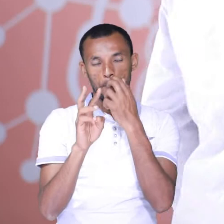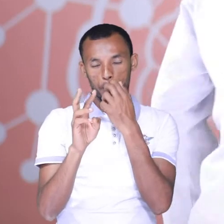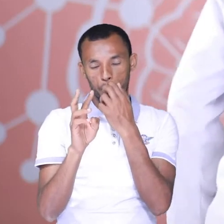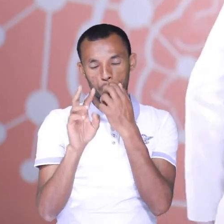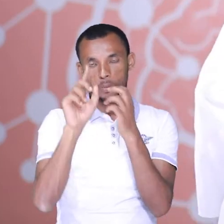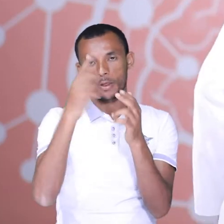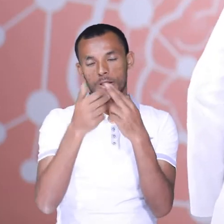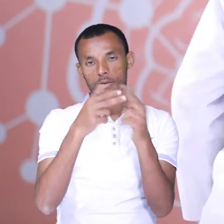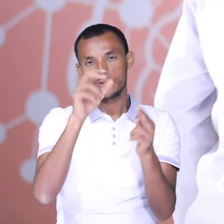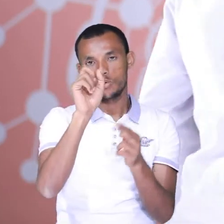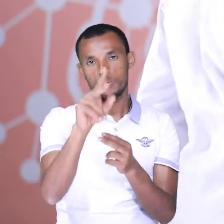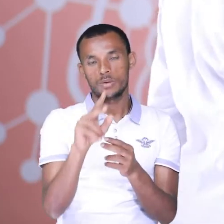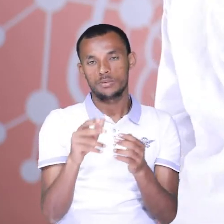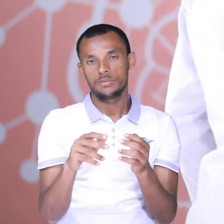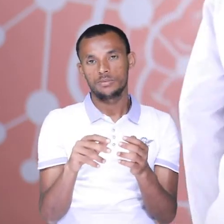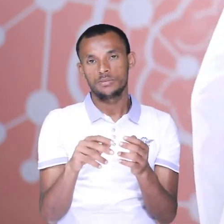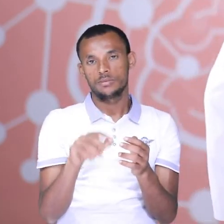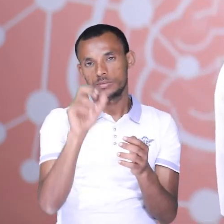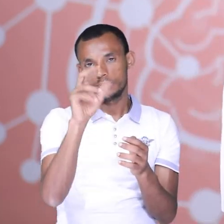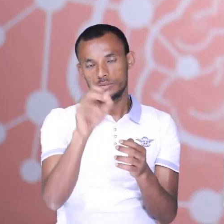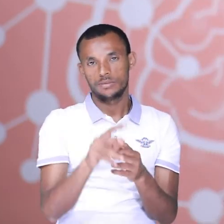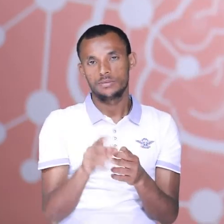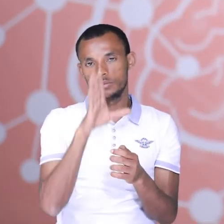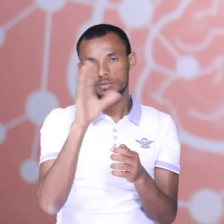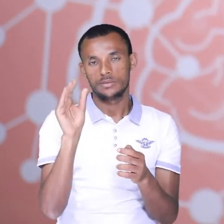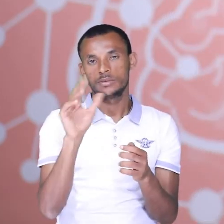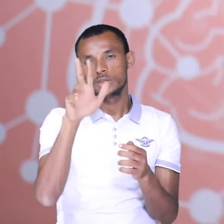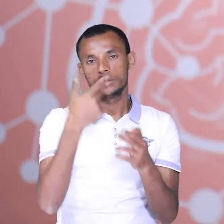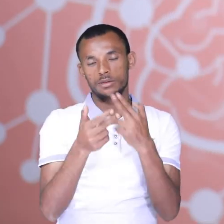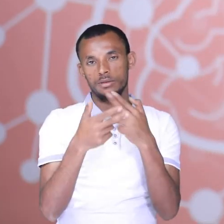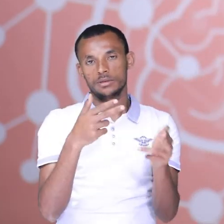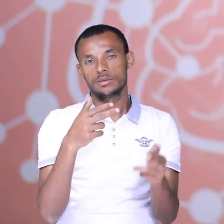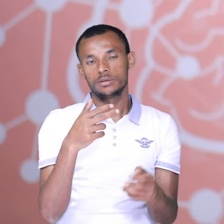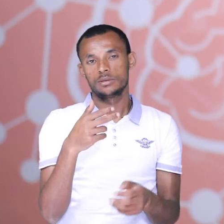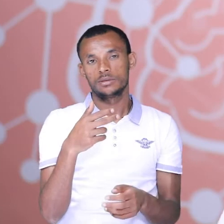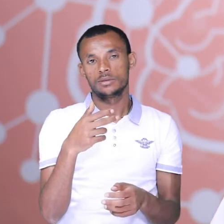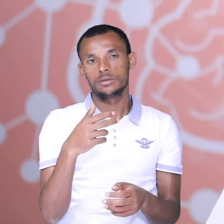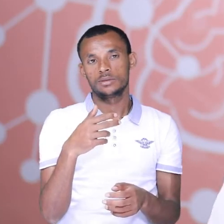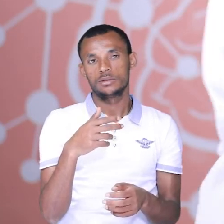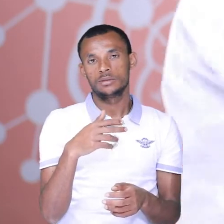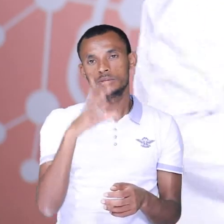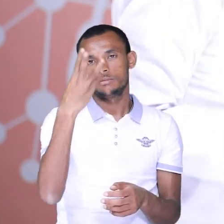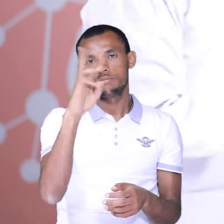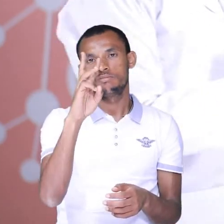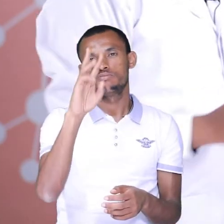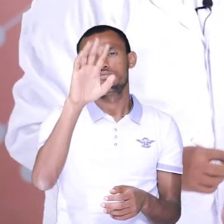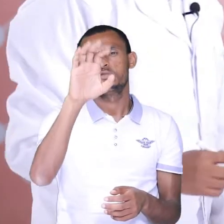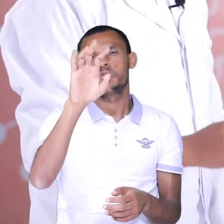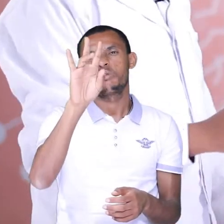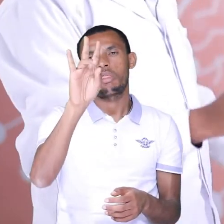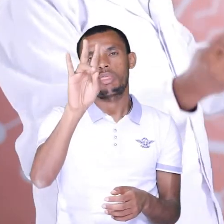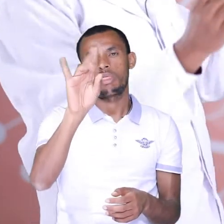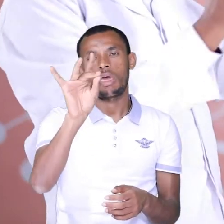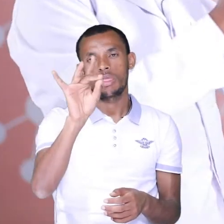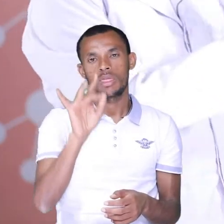1 times 12, it gives 12, and 3 times 16, it gives